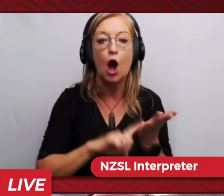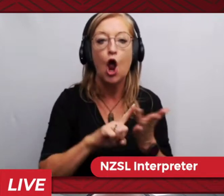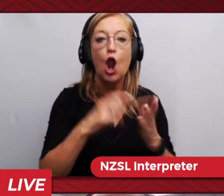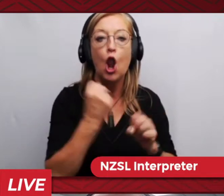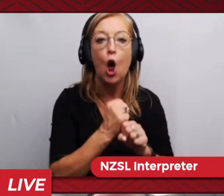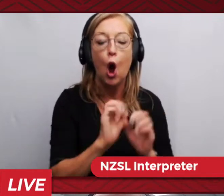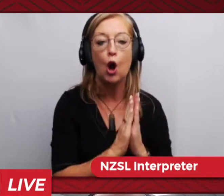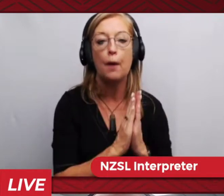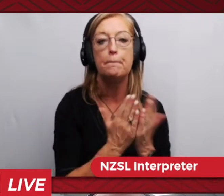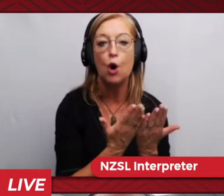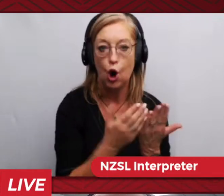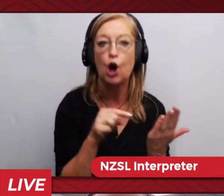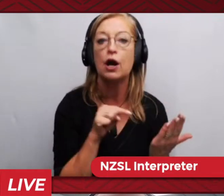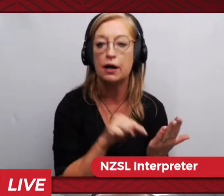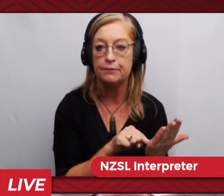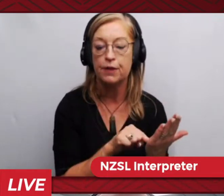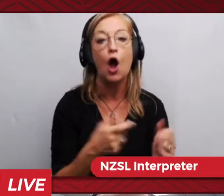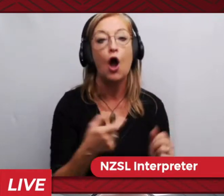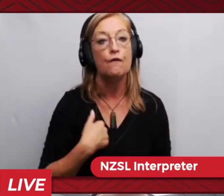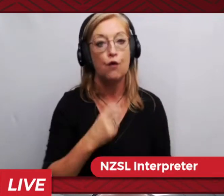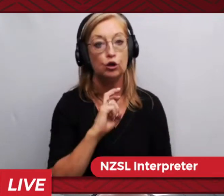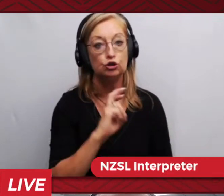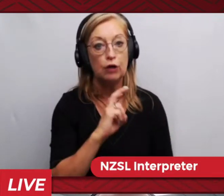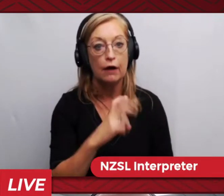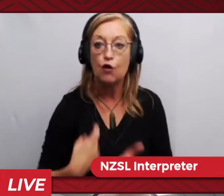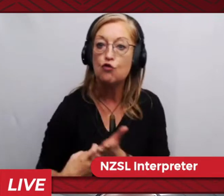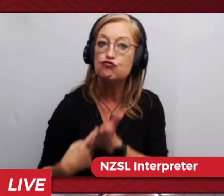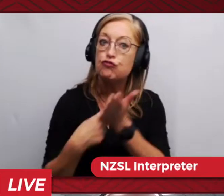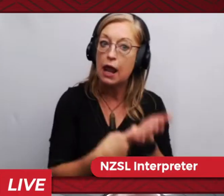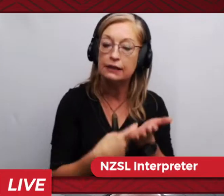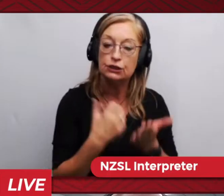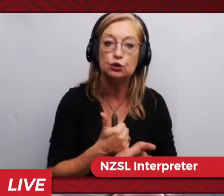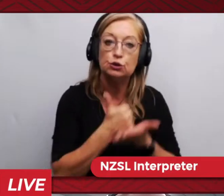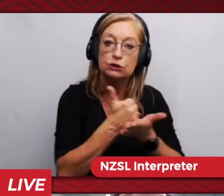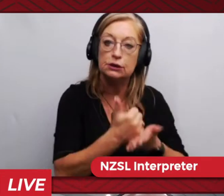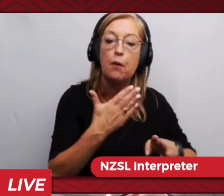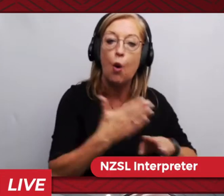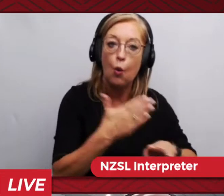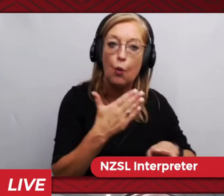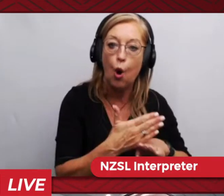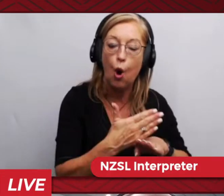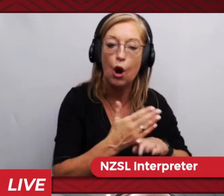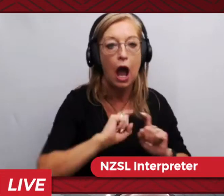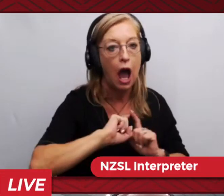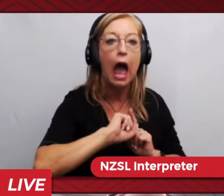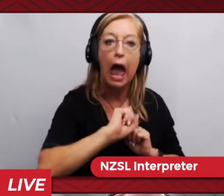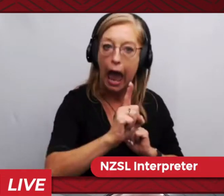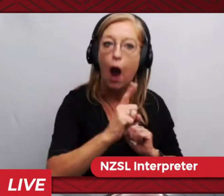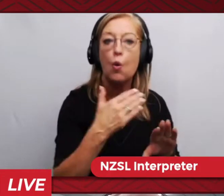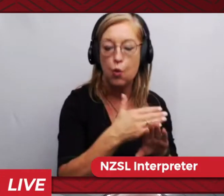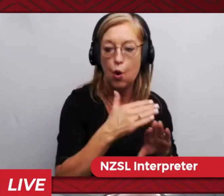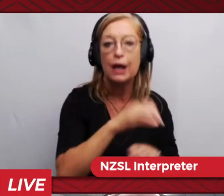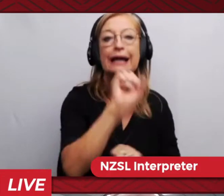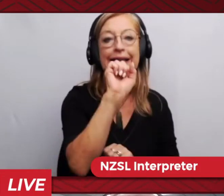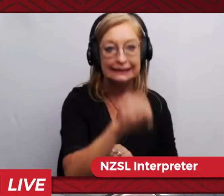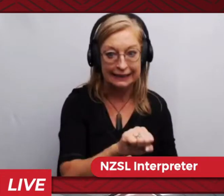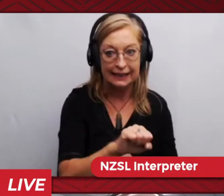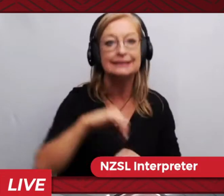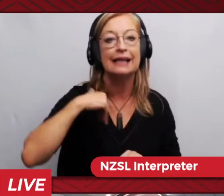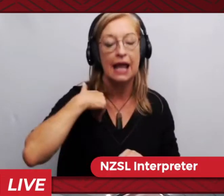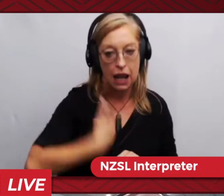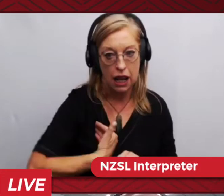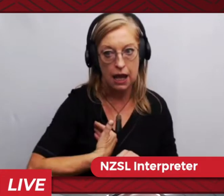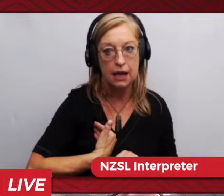of travel related to support work while they're on the job, you definitely still need to maintain